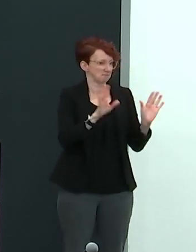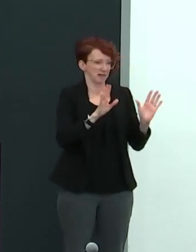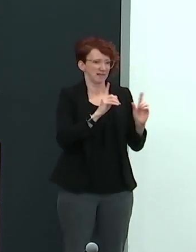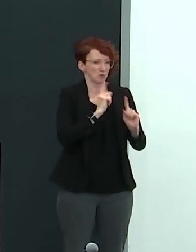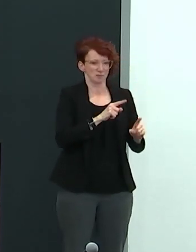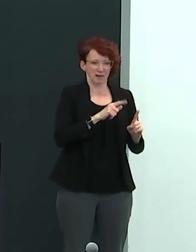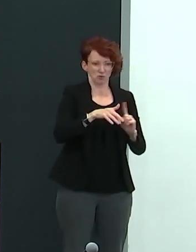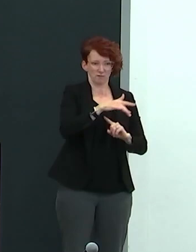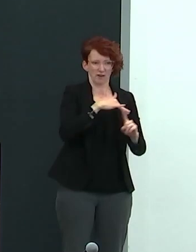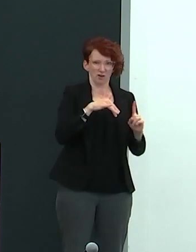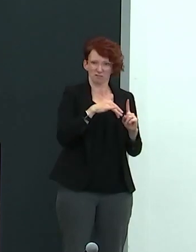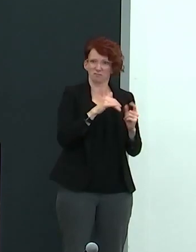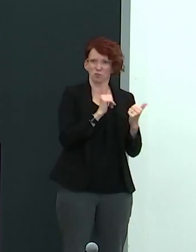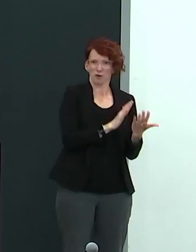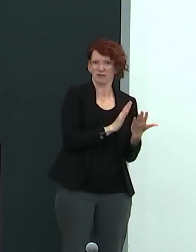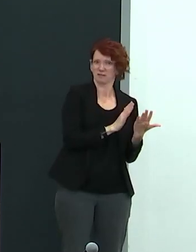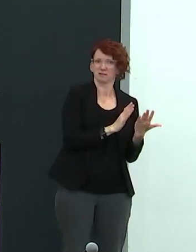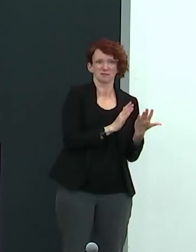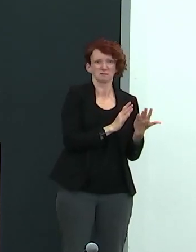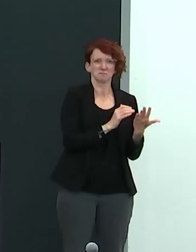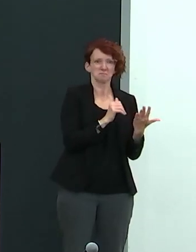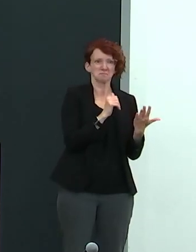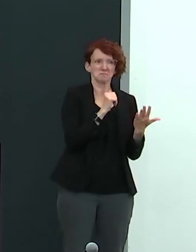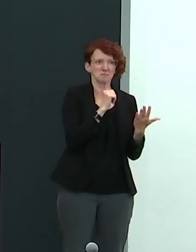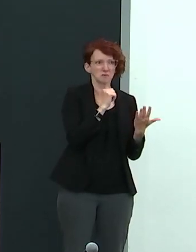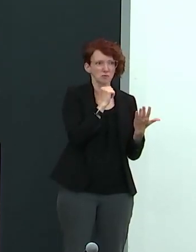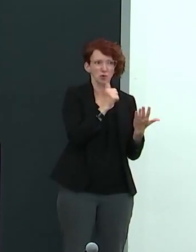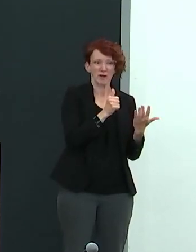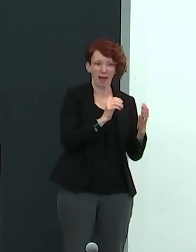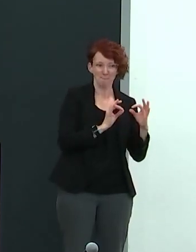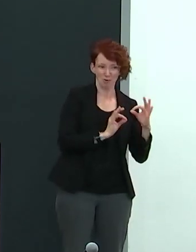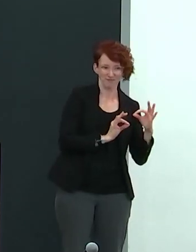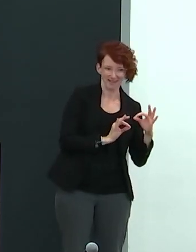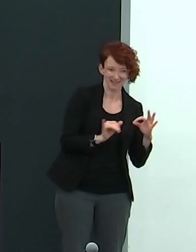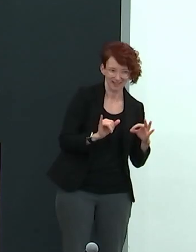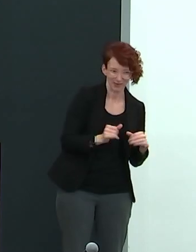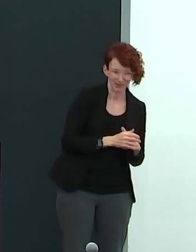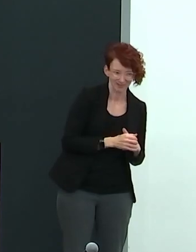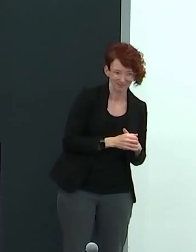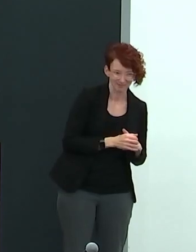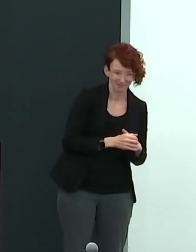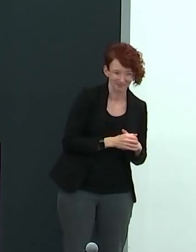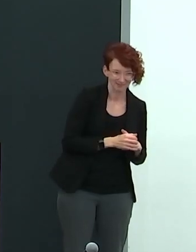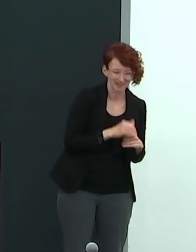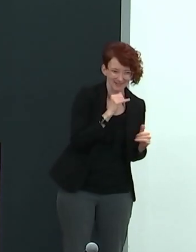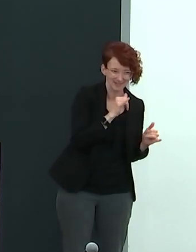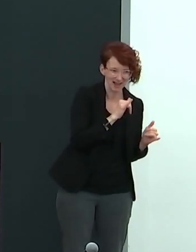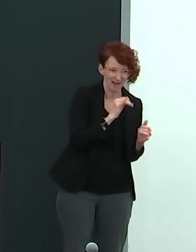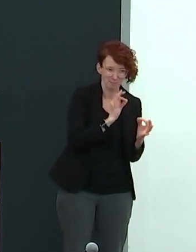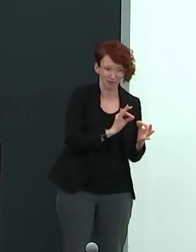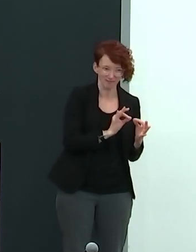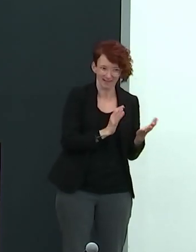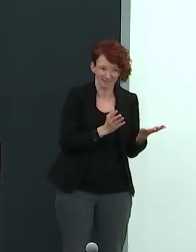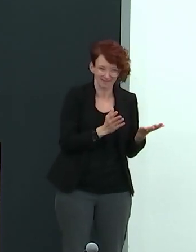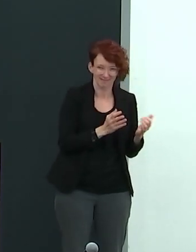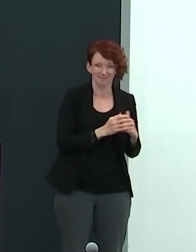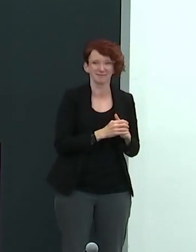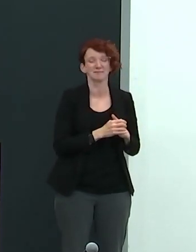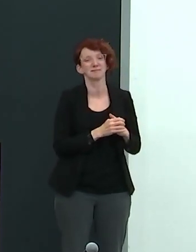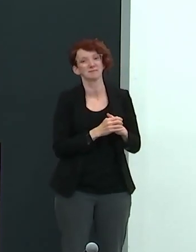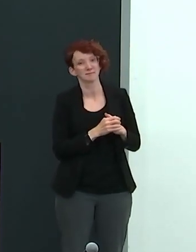their environment in ways that aren't that perfectly symmetrical 6-armed crystal.